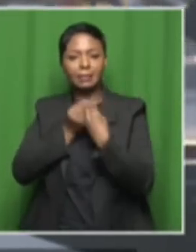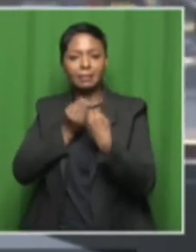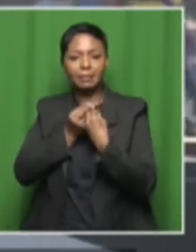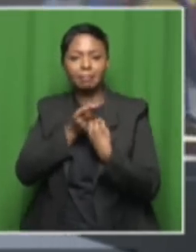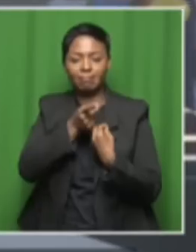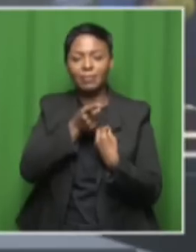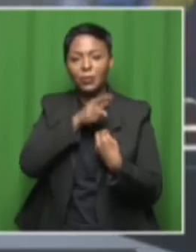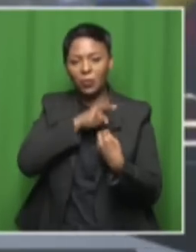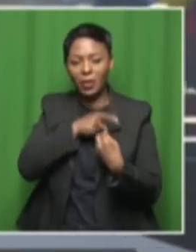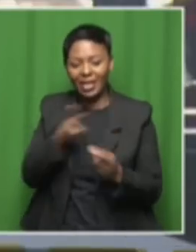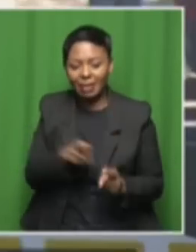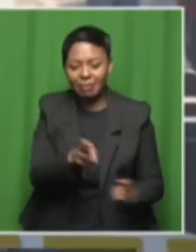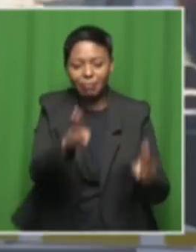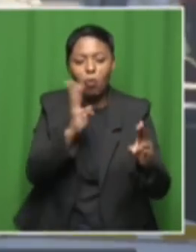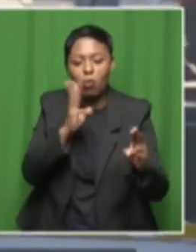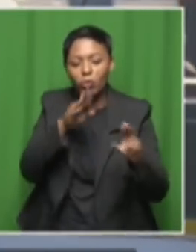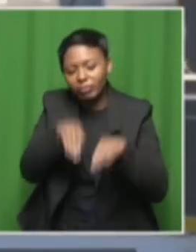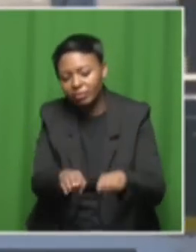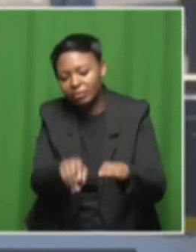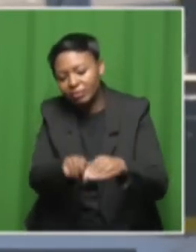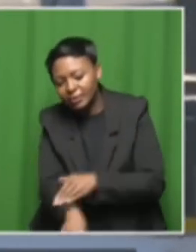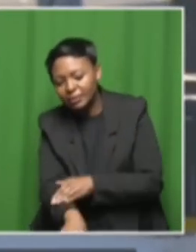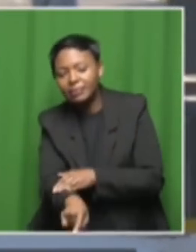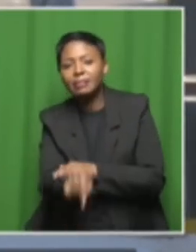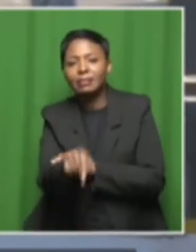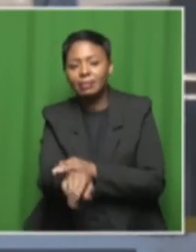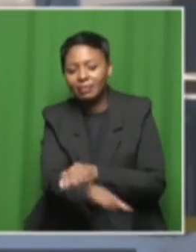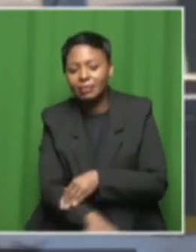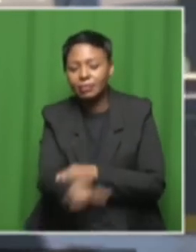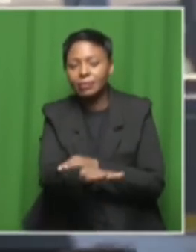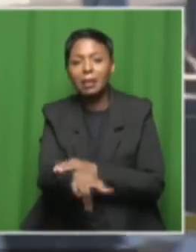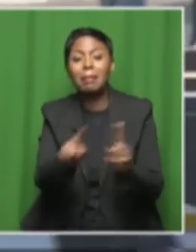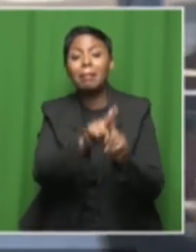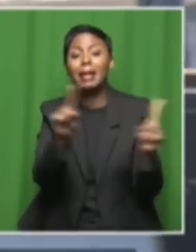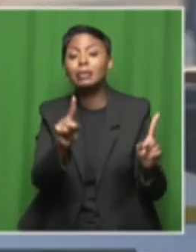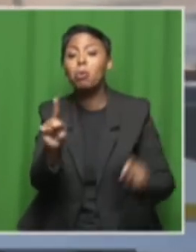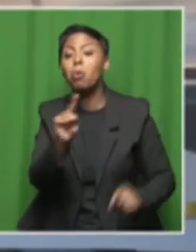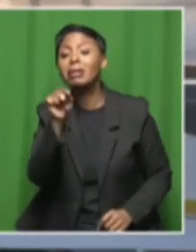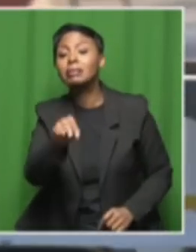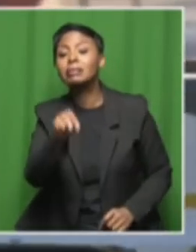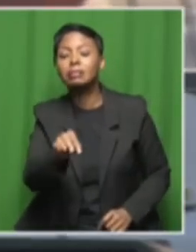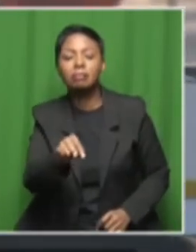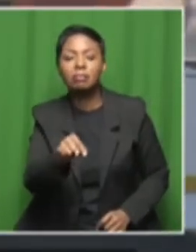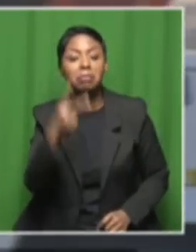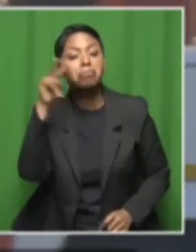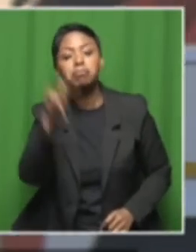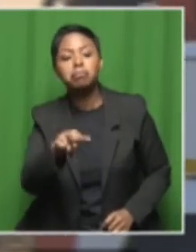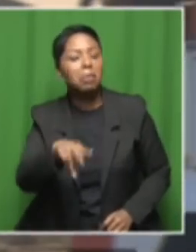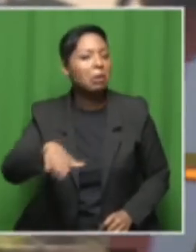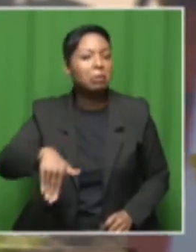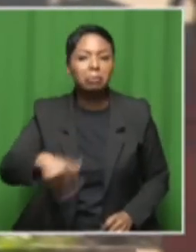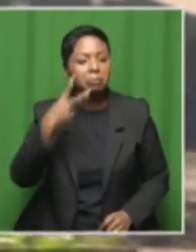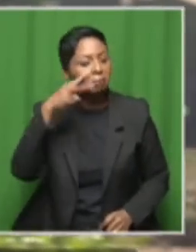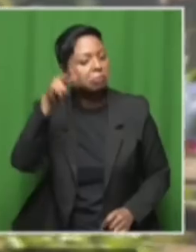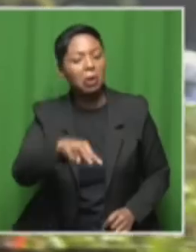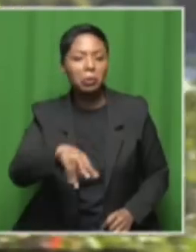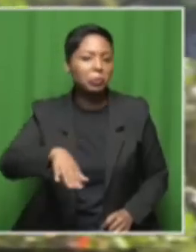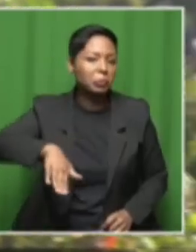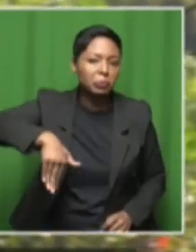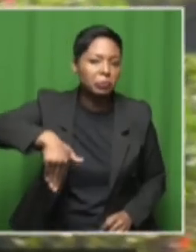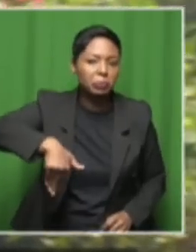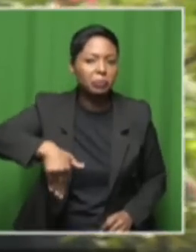water here at the Hennops River. We cannot say at this stage exactly what it is, Sakina, until at least we get our eyes on